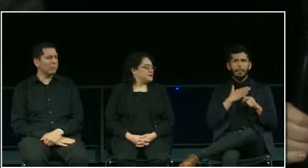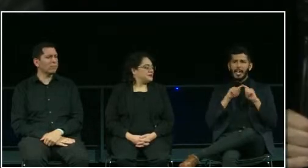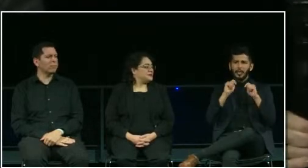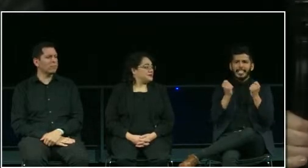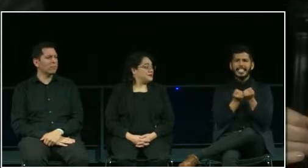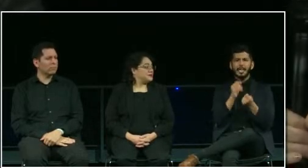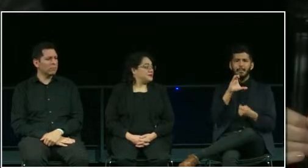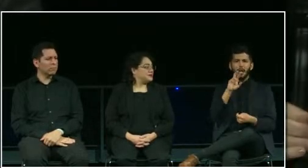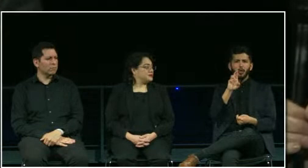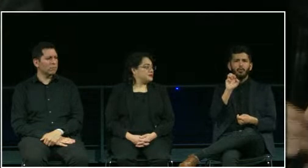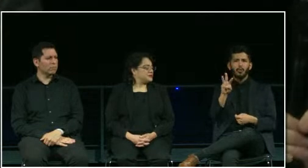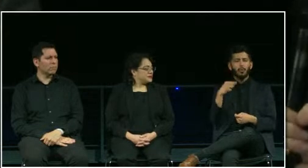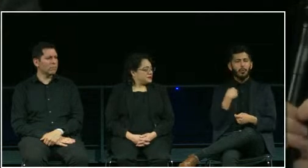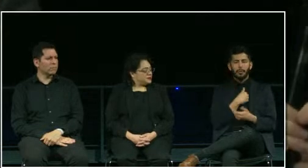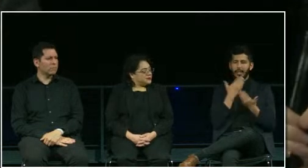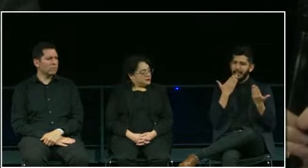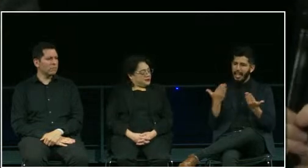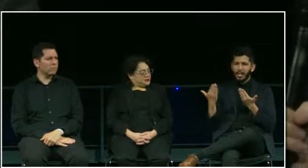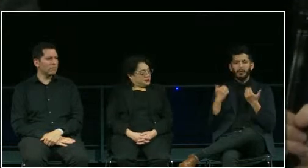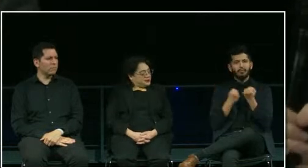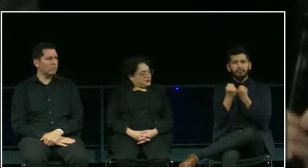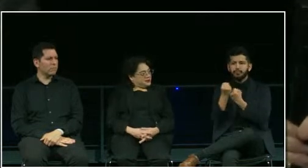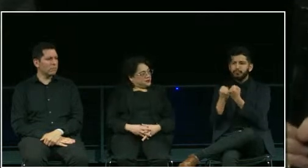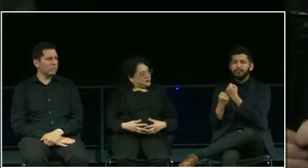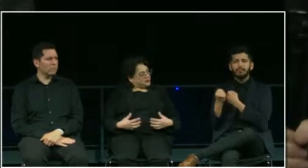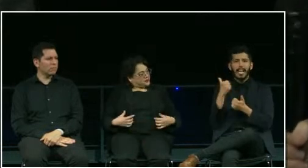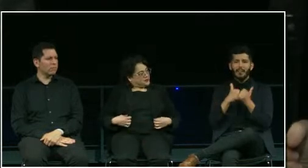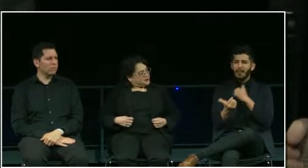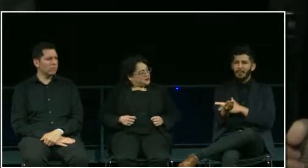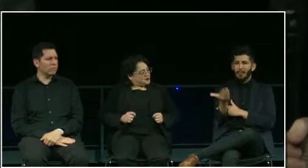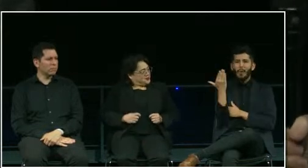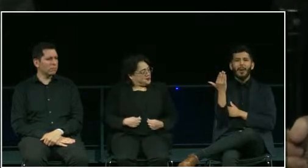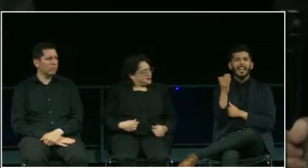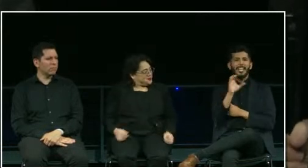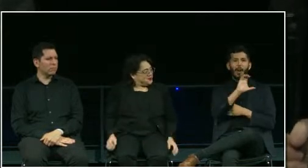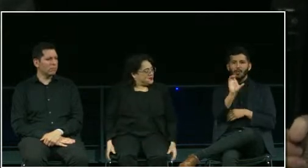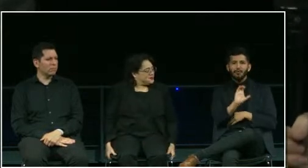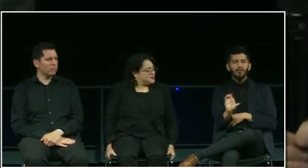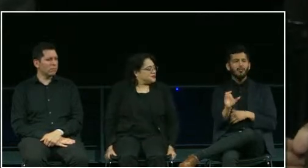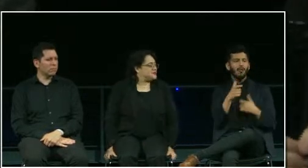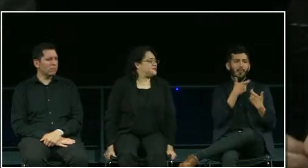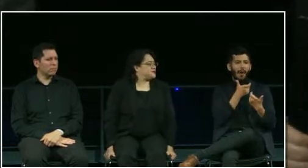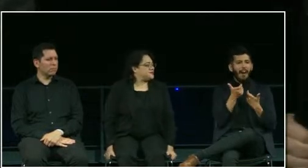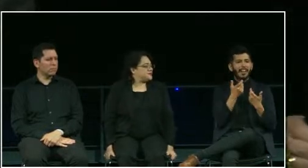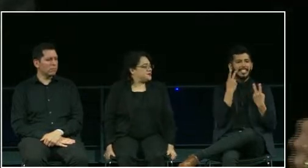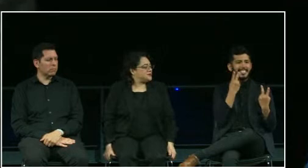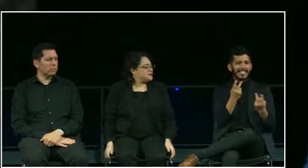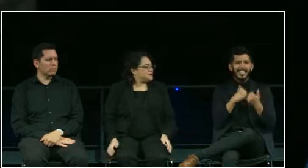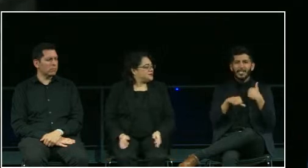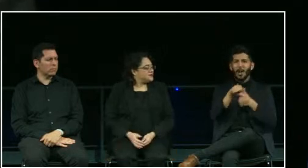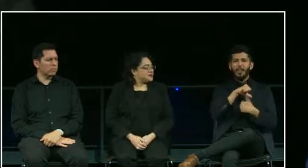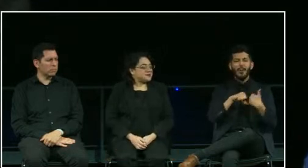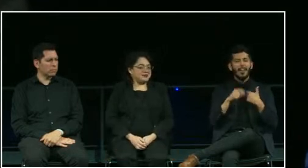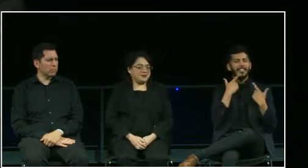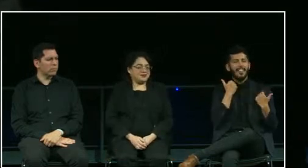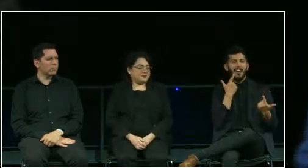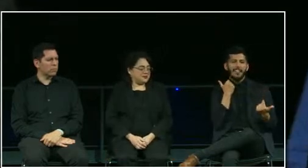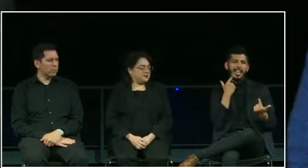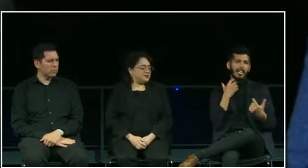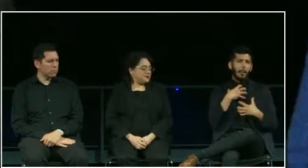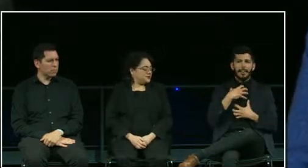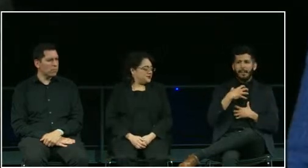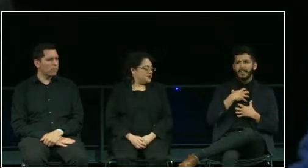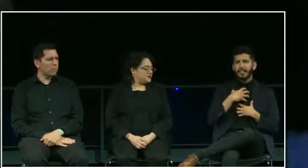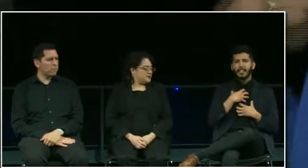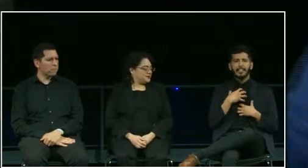each other, frankly. Every morning getting up and getting to laugh and getting to see each other and complain,